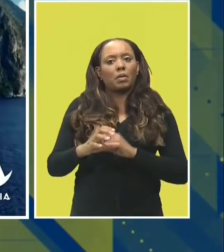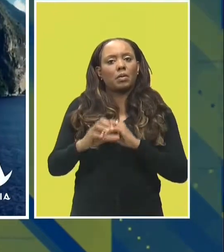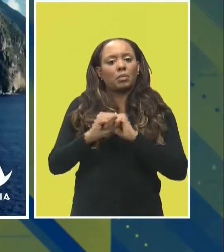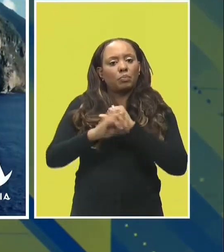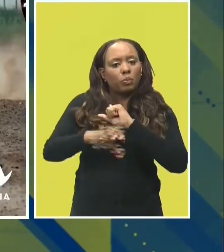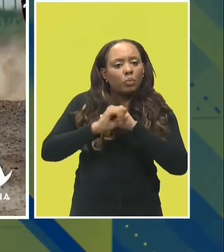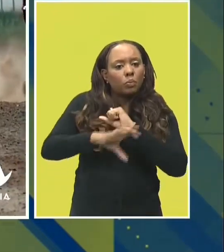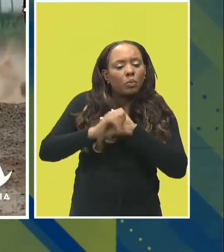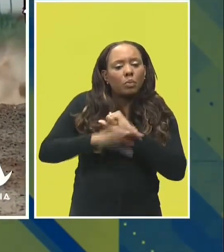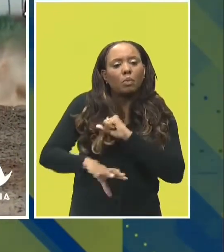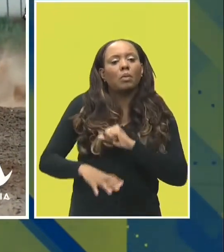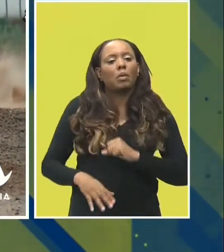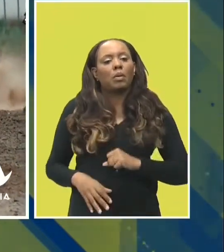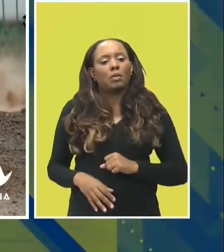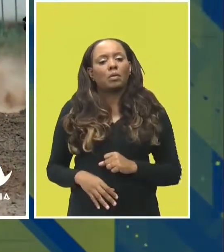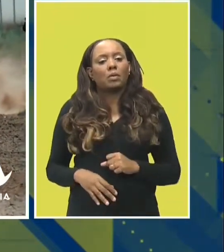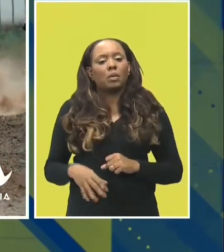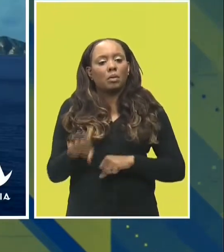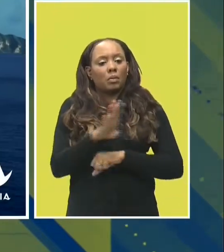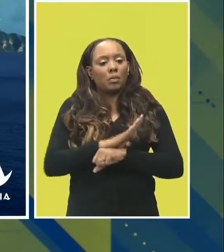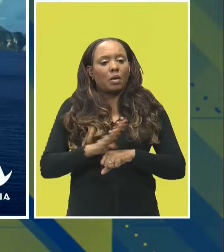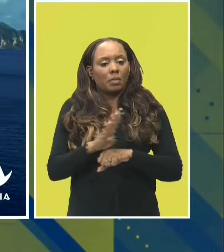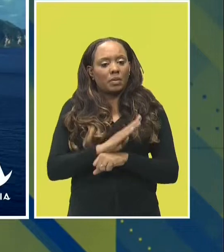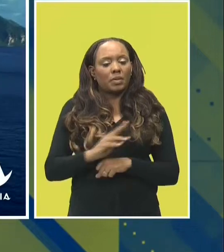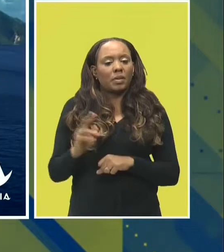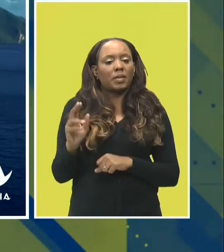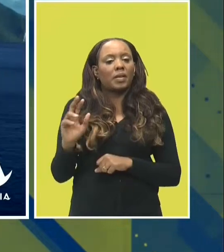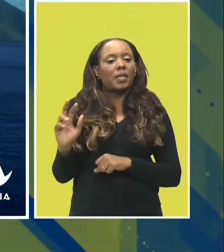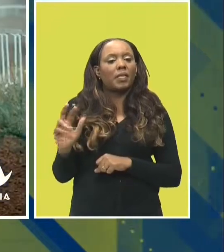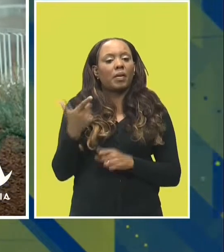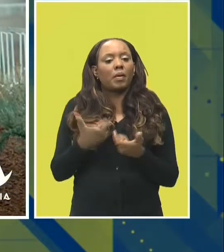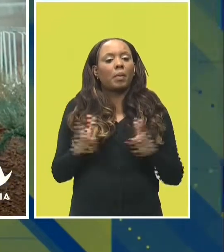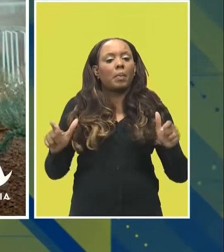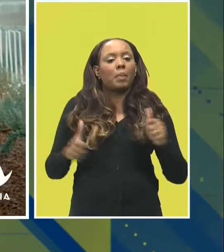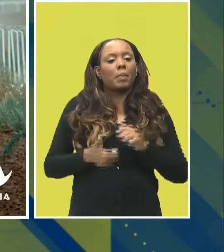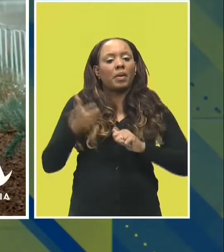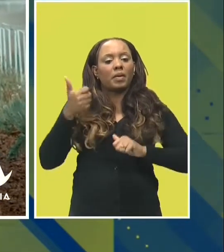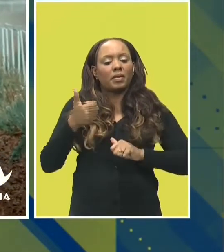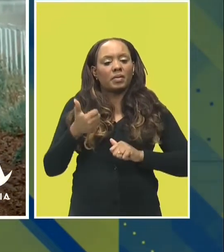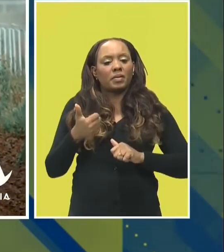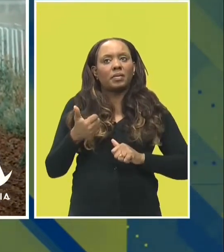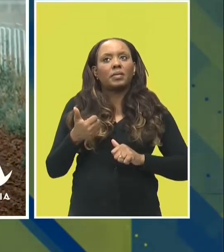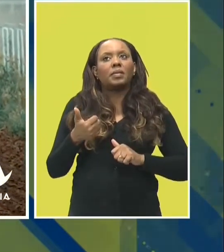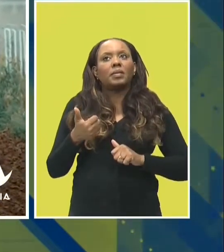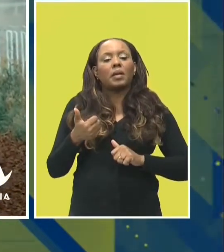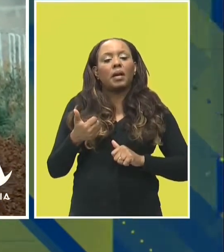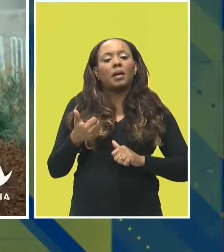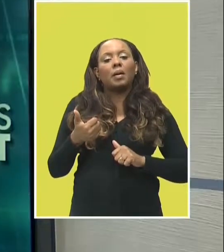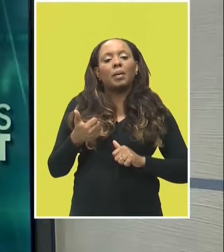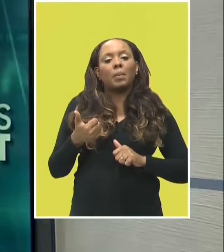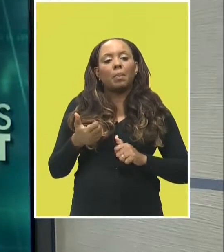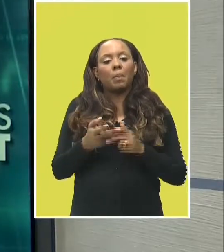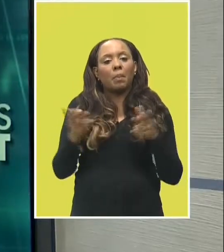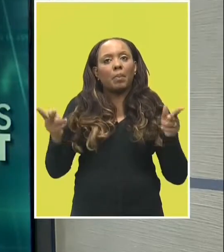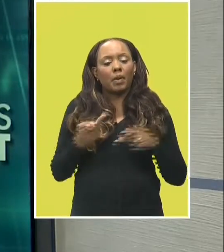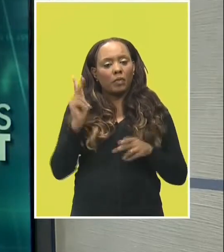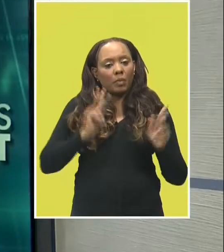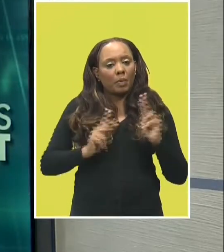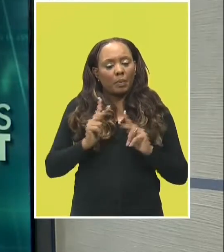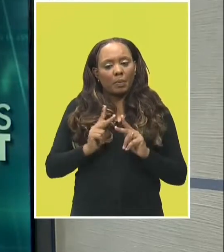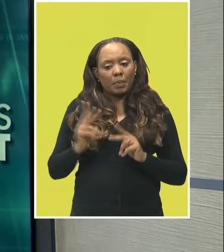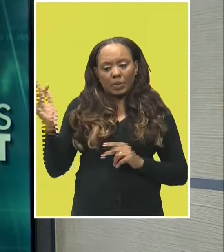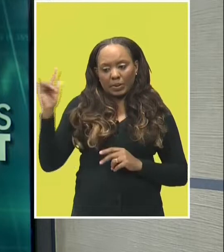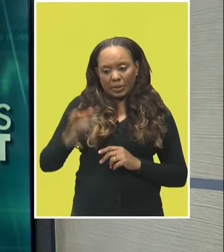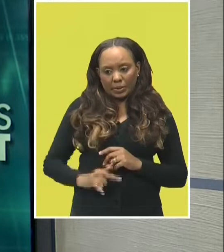event calendar. Barbados, which represents their third largest market, is the latest stop. The authority's marketing manager for the Caribbean